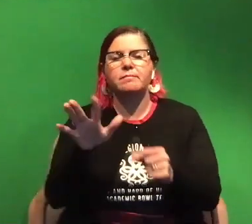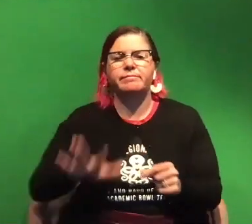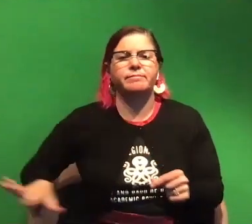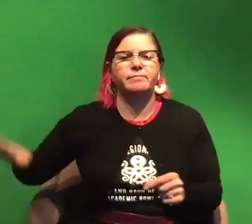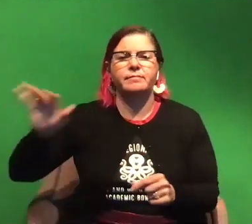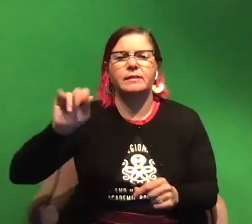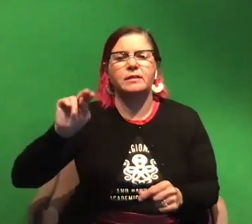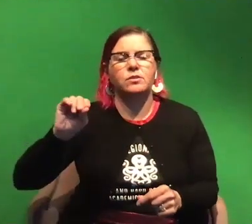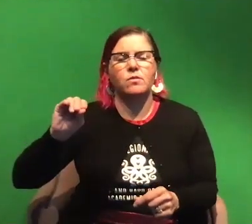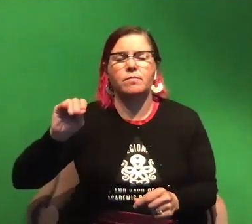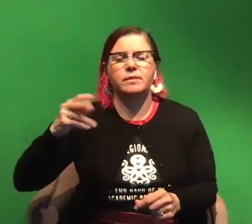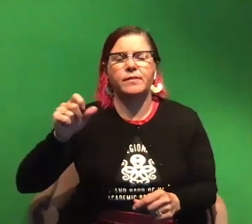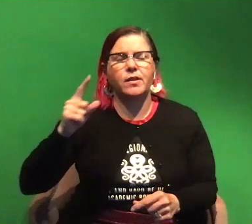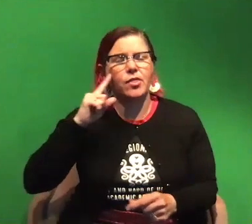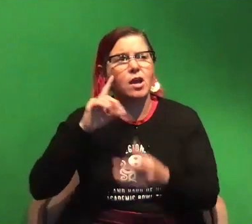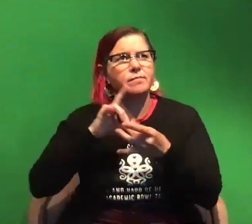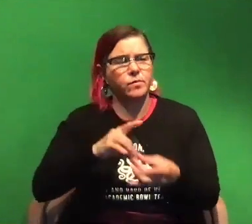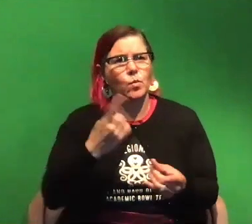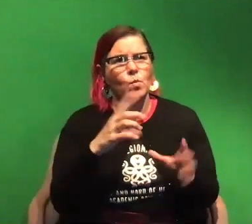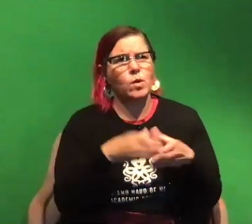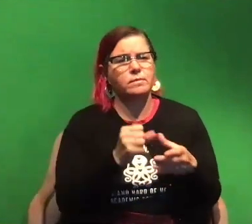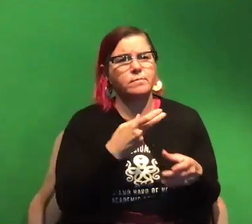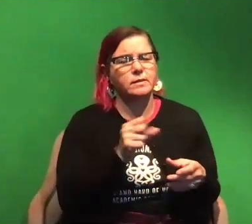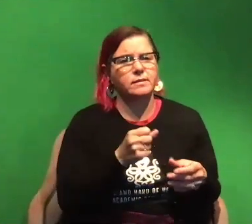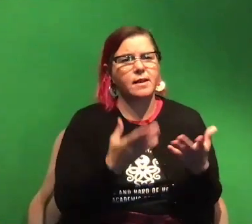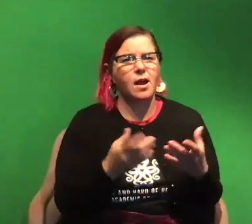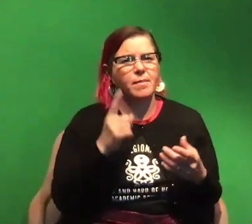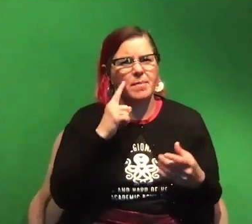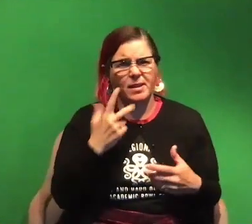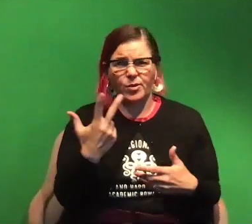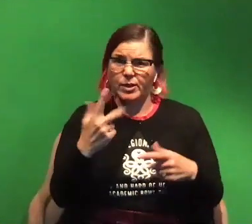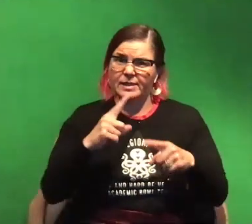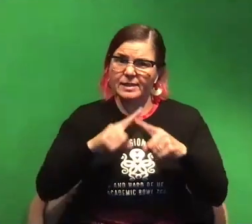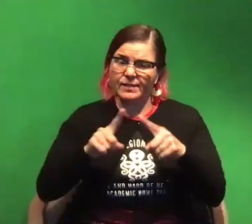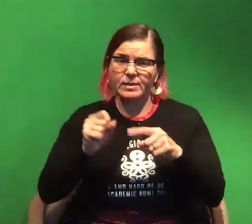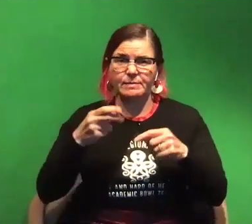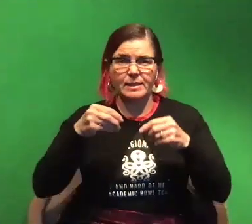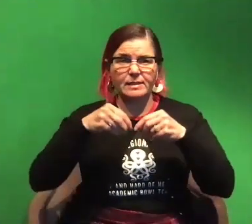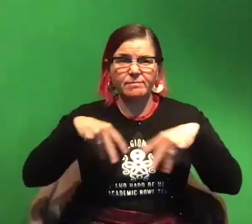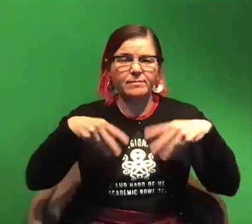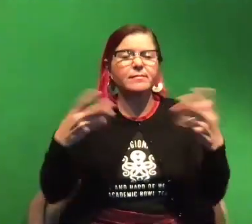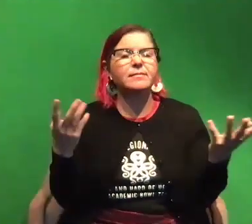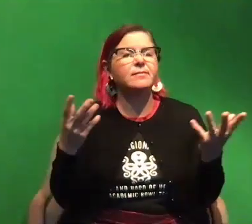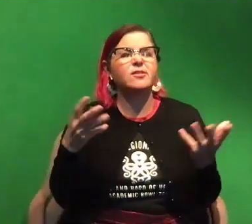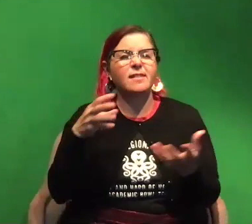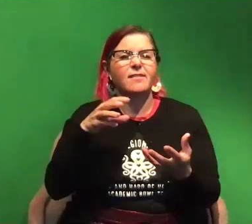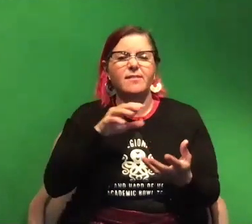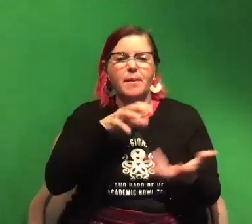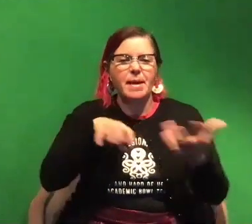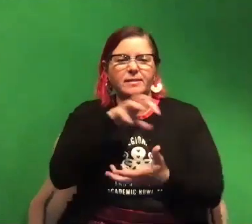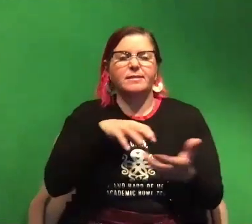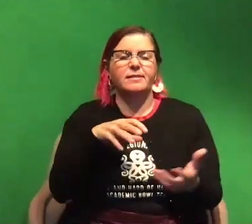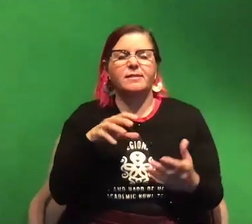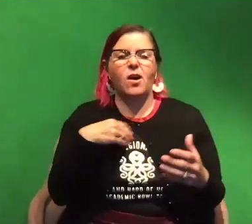Indo-Pacific. And we used to think it was one species, and now we think maybe it's actually three species. So, you know, it's a mess. Speciation is always such a